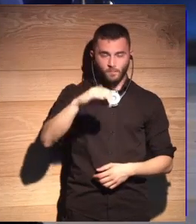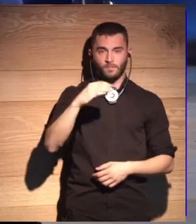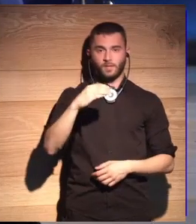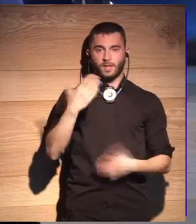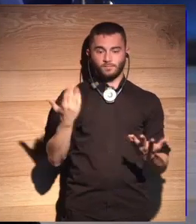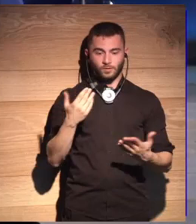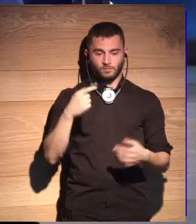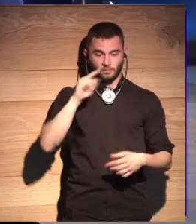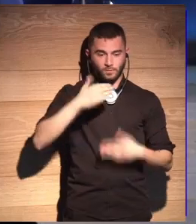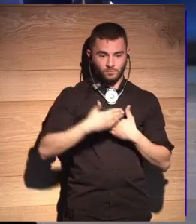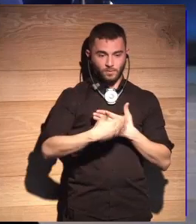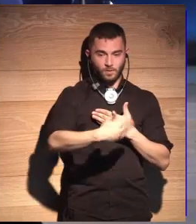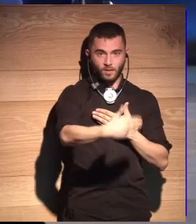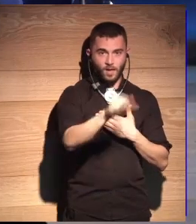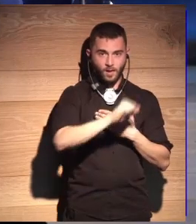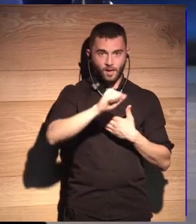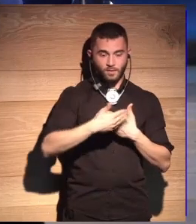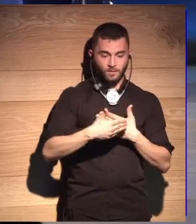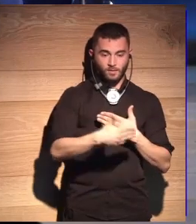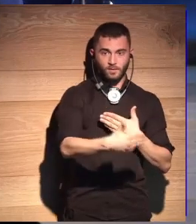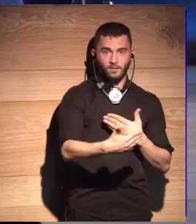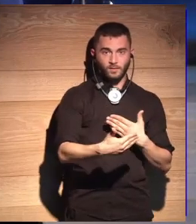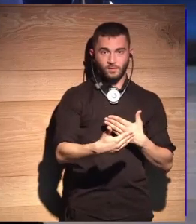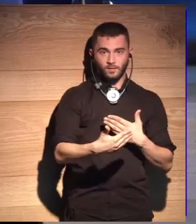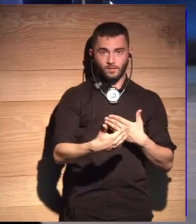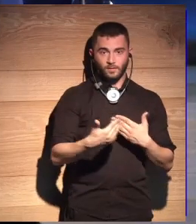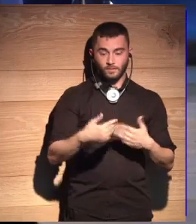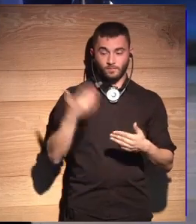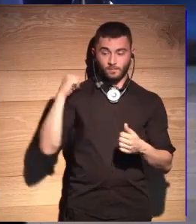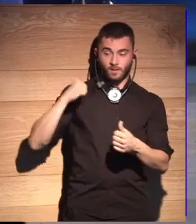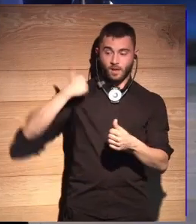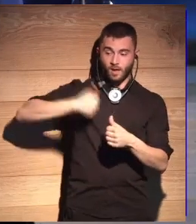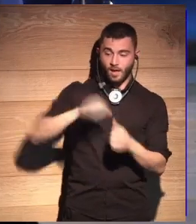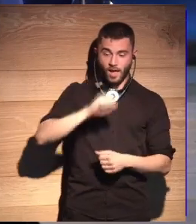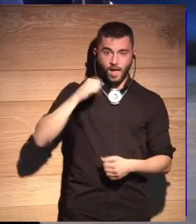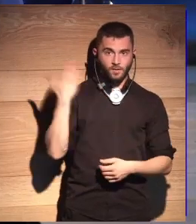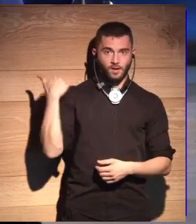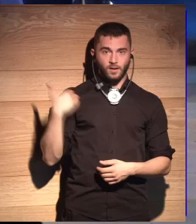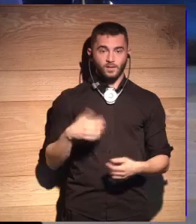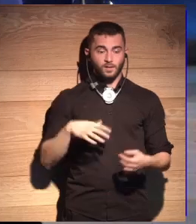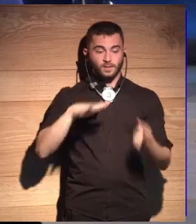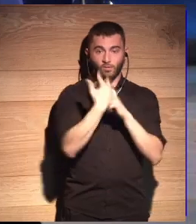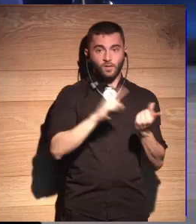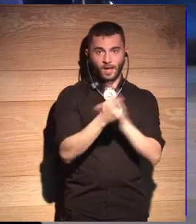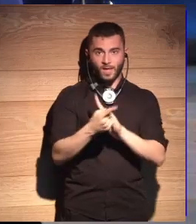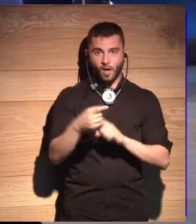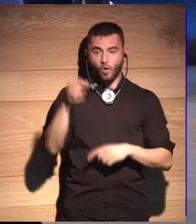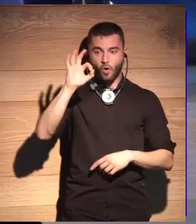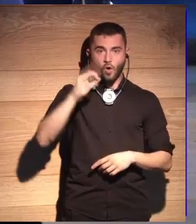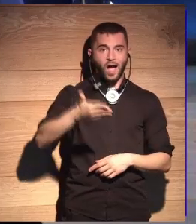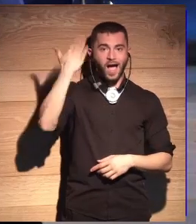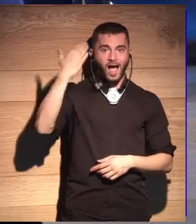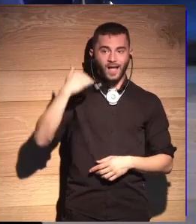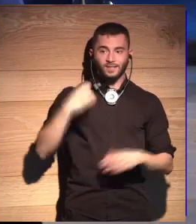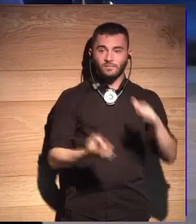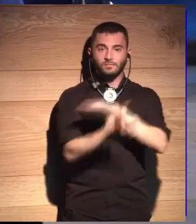National Front, and so on and so forth, we have seen that in a few years, everything seems to have changed radically. Or